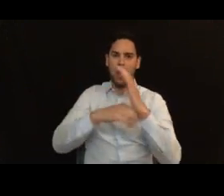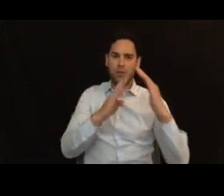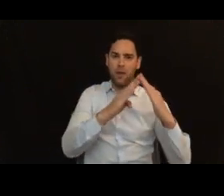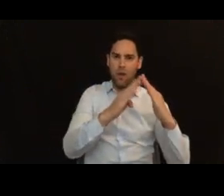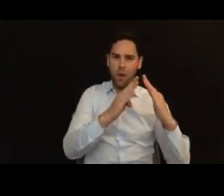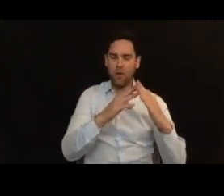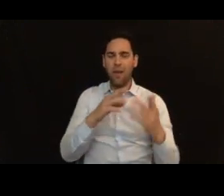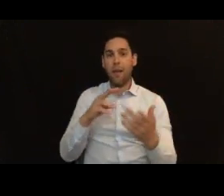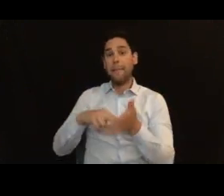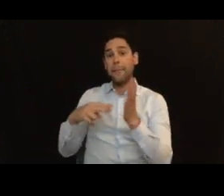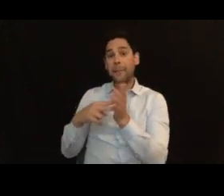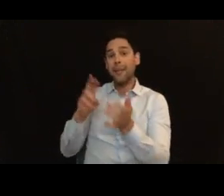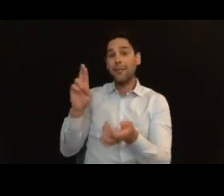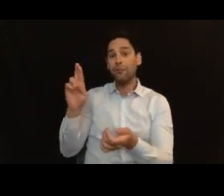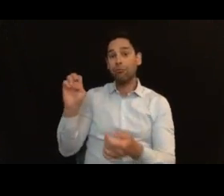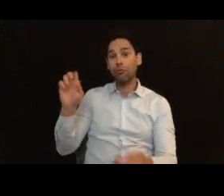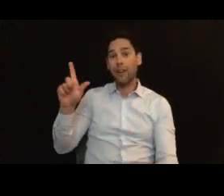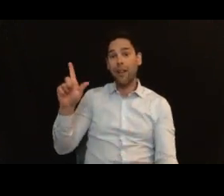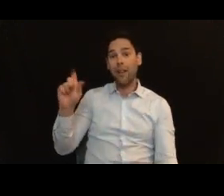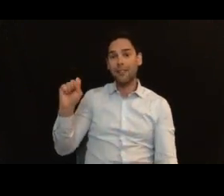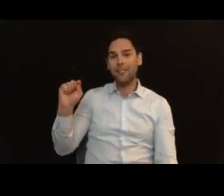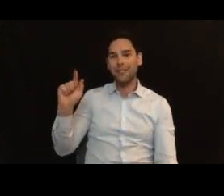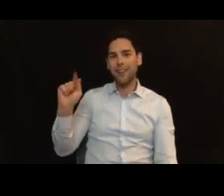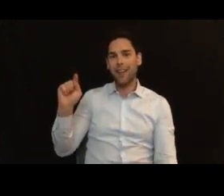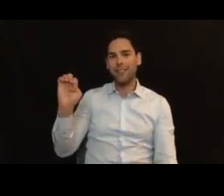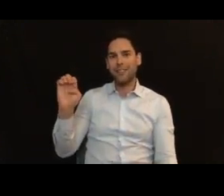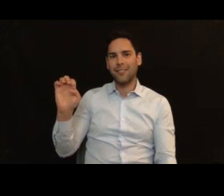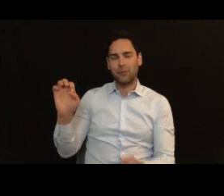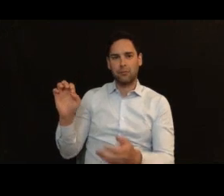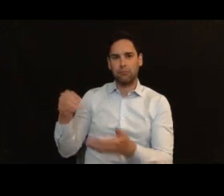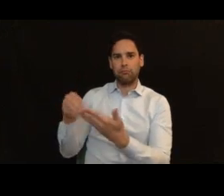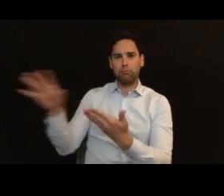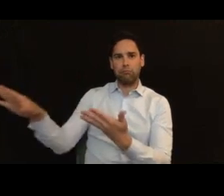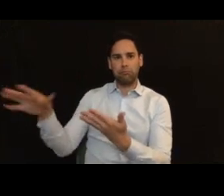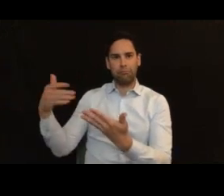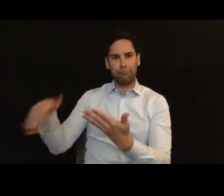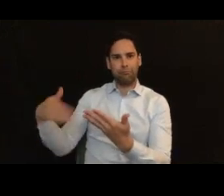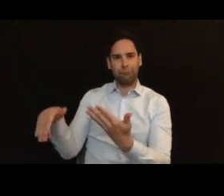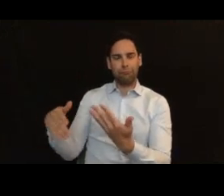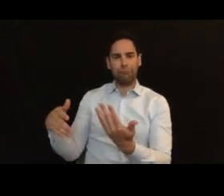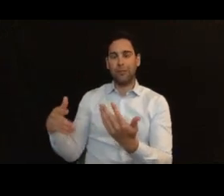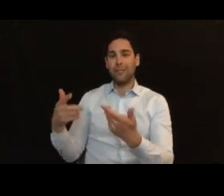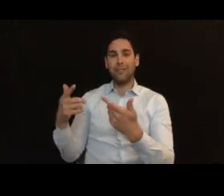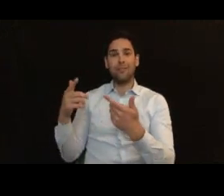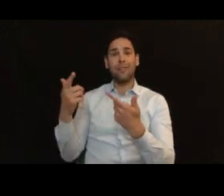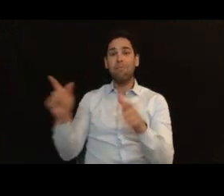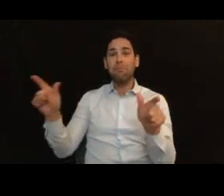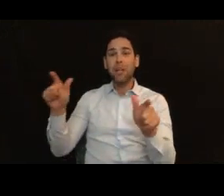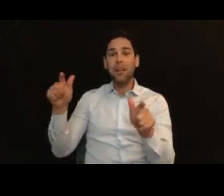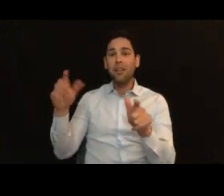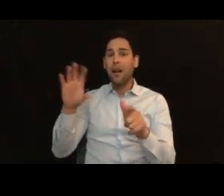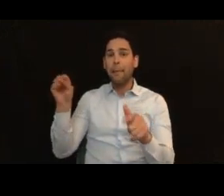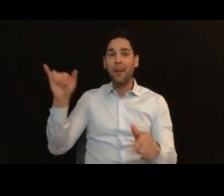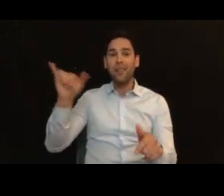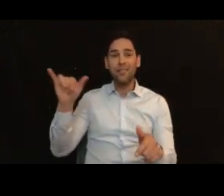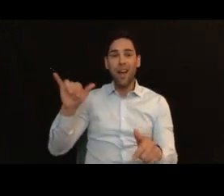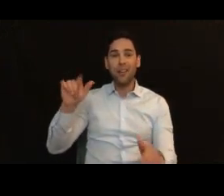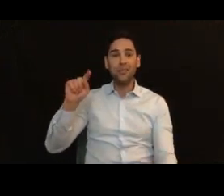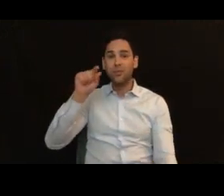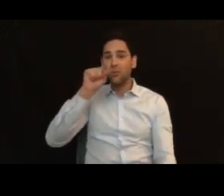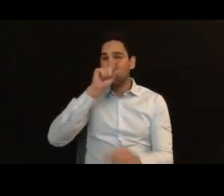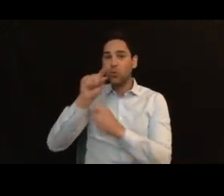a lot of startups are headquartered in Soma, including even big companies like Twitter are headquartered in Soma. And